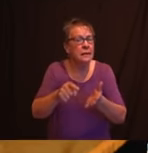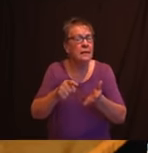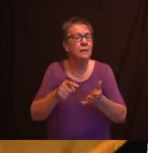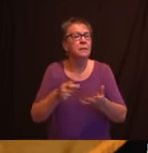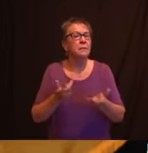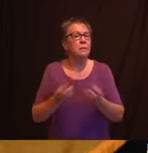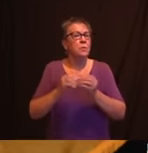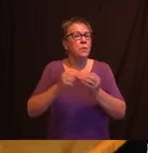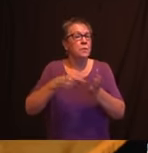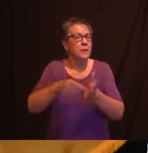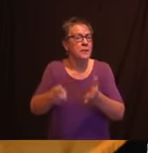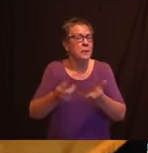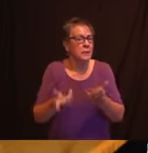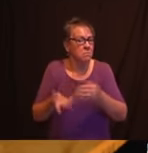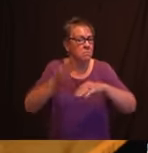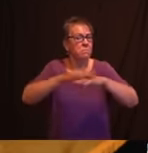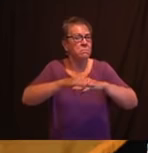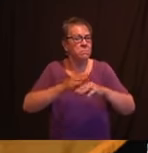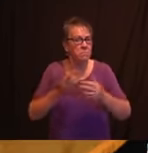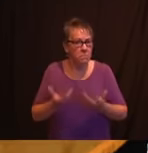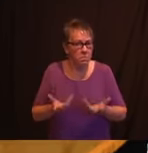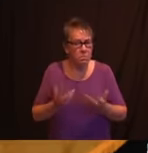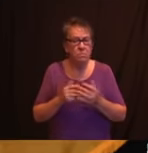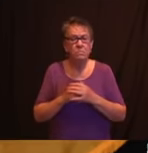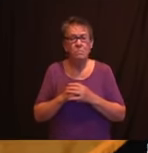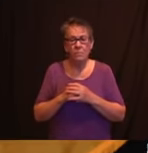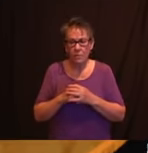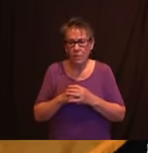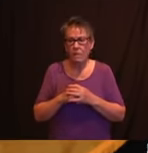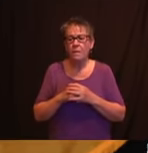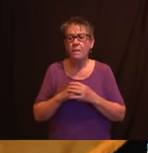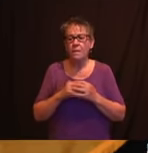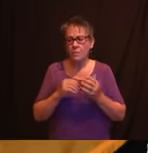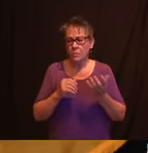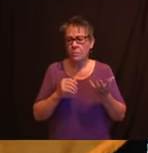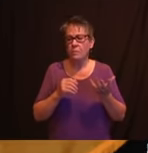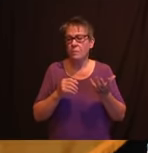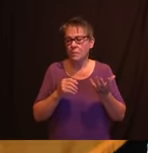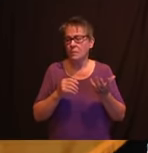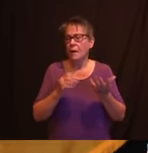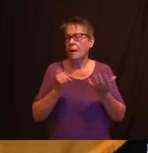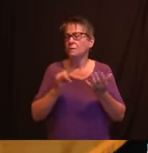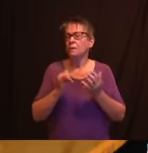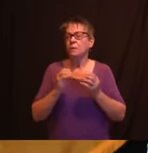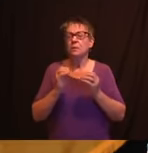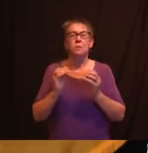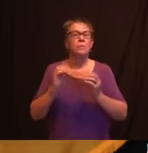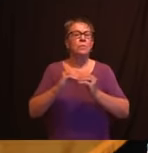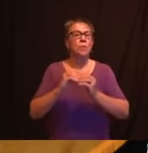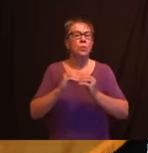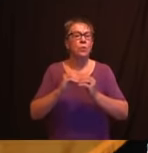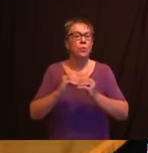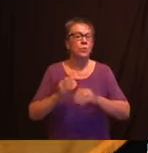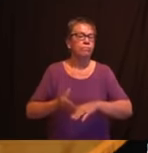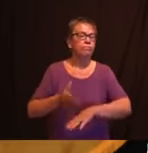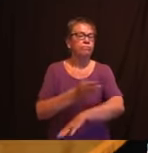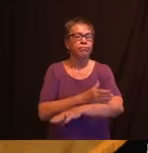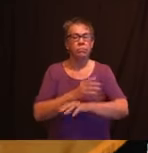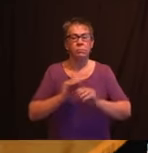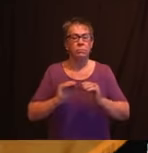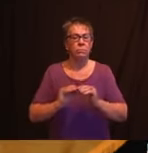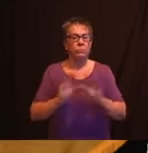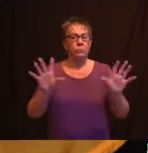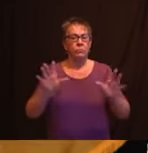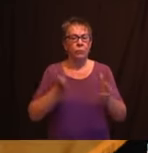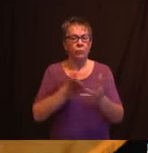The report also recommends increasing transparency and accountability, which includes implementing stronger mechanisms to ensure a